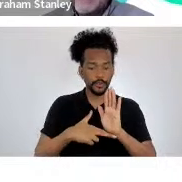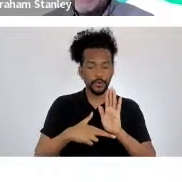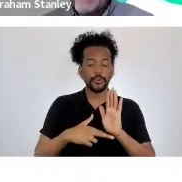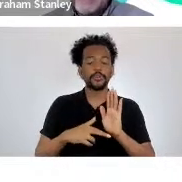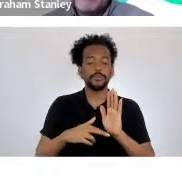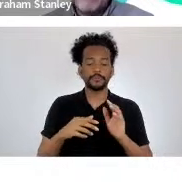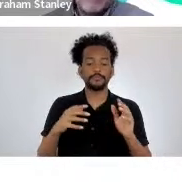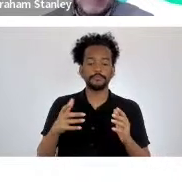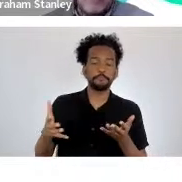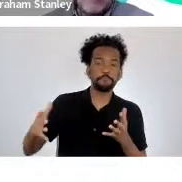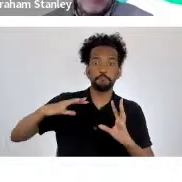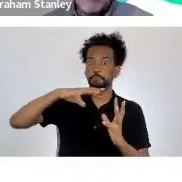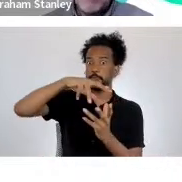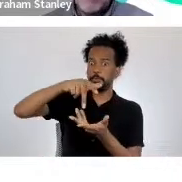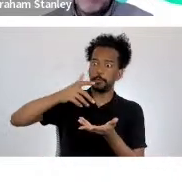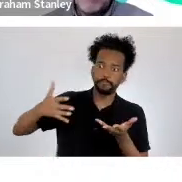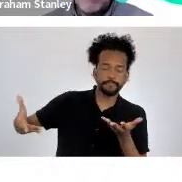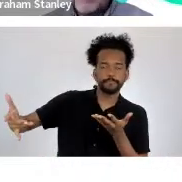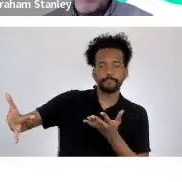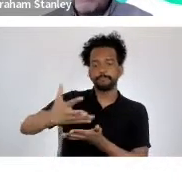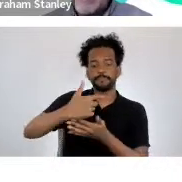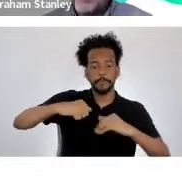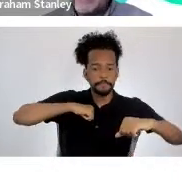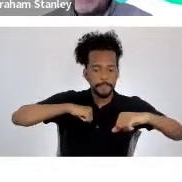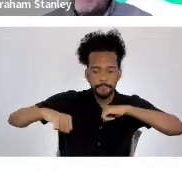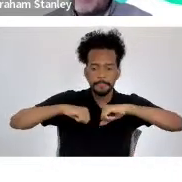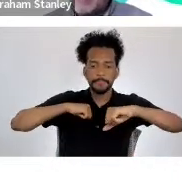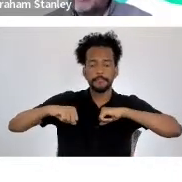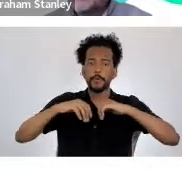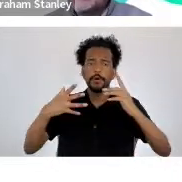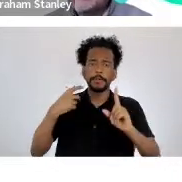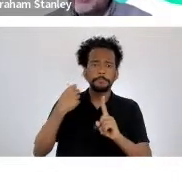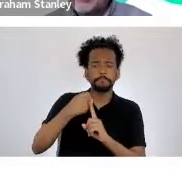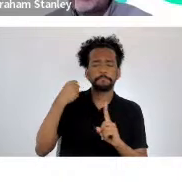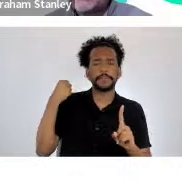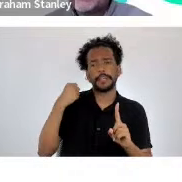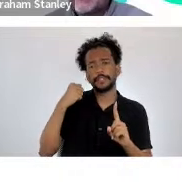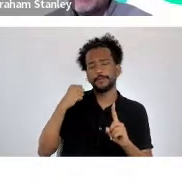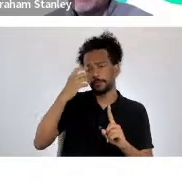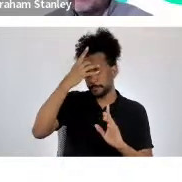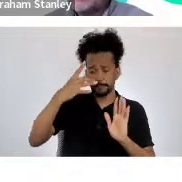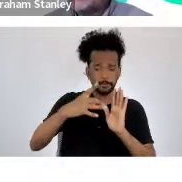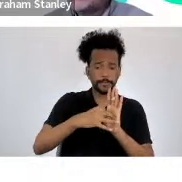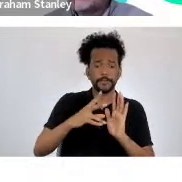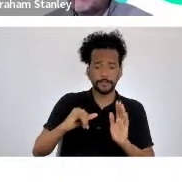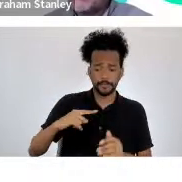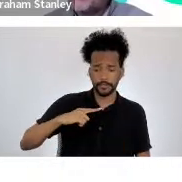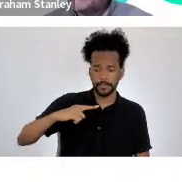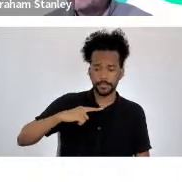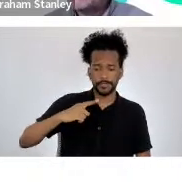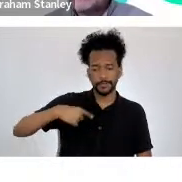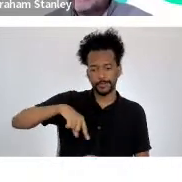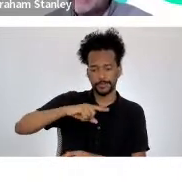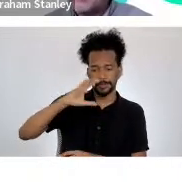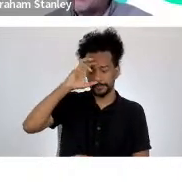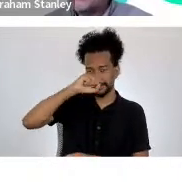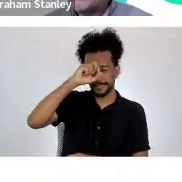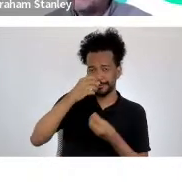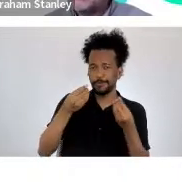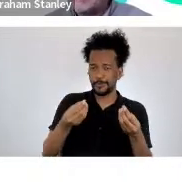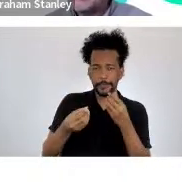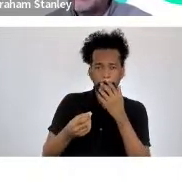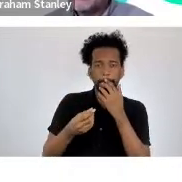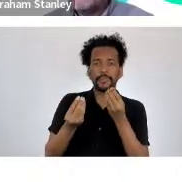impact will AI have on how we learn? What impact will it have on how we train teachers? Will teachers be replaced by